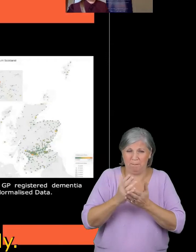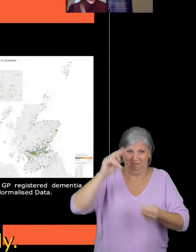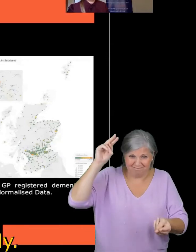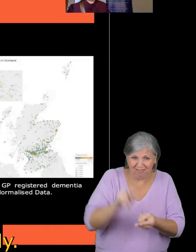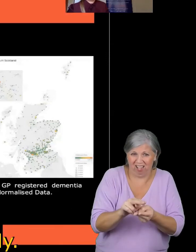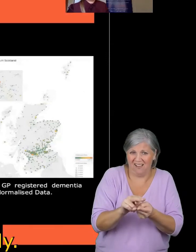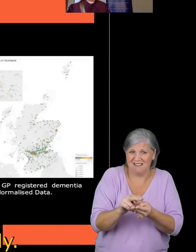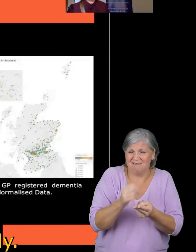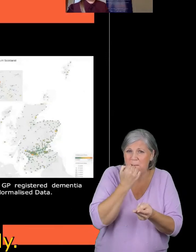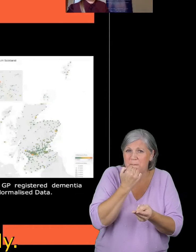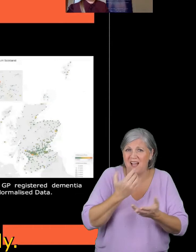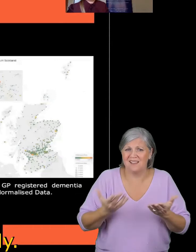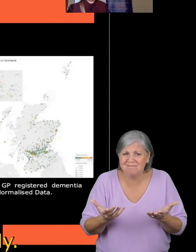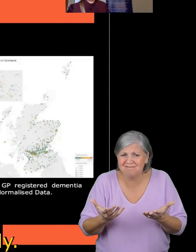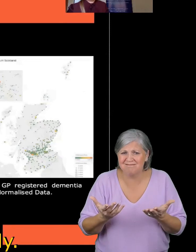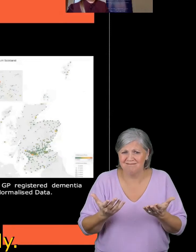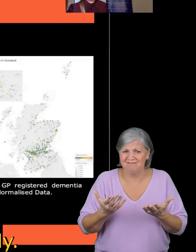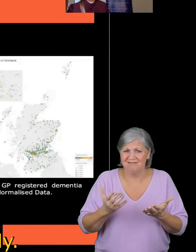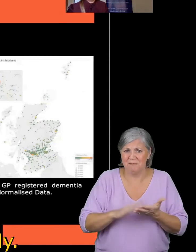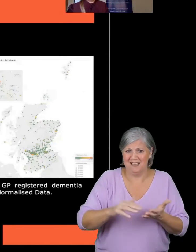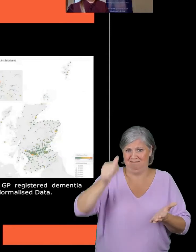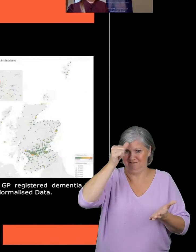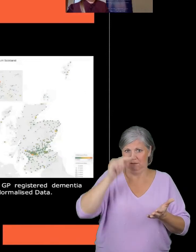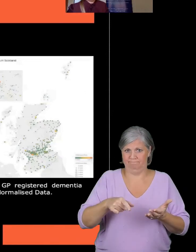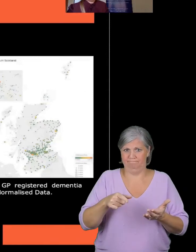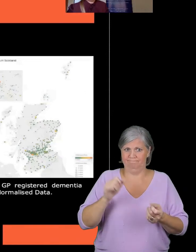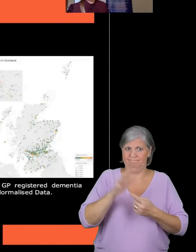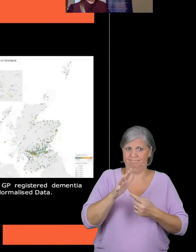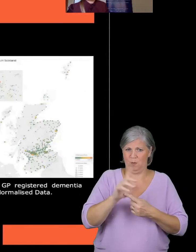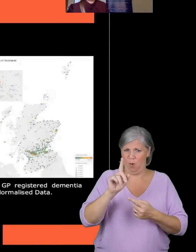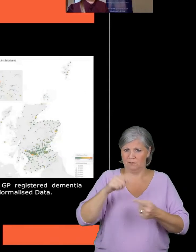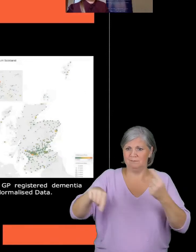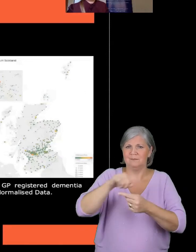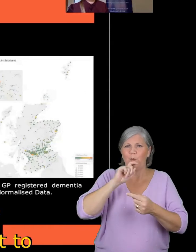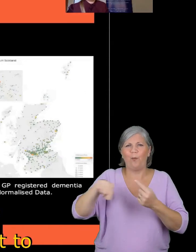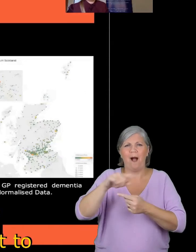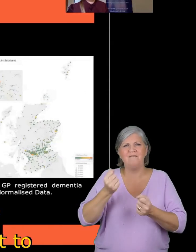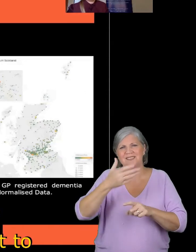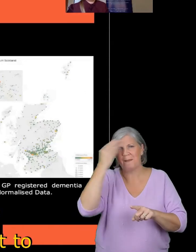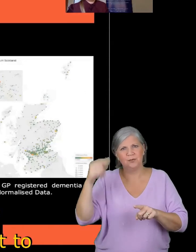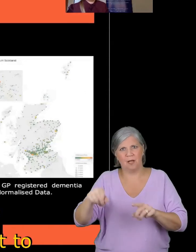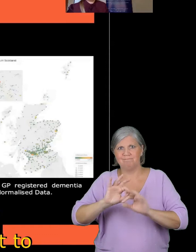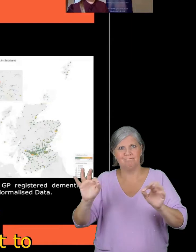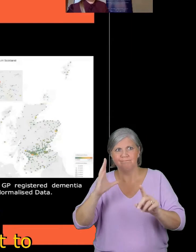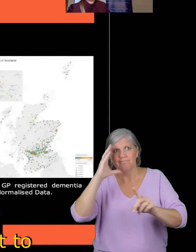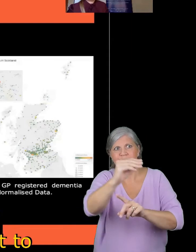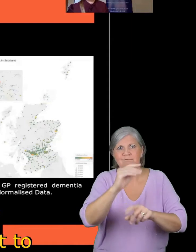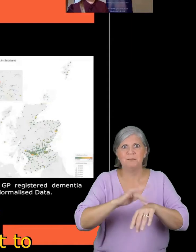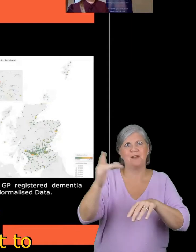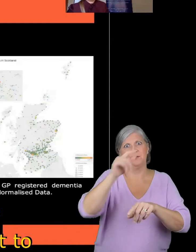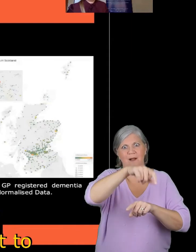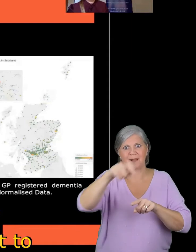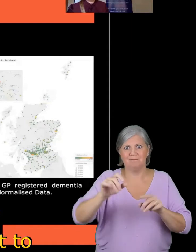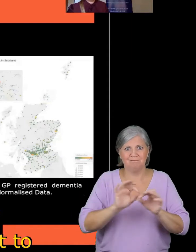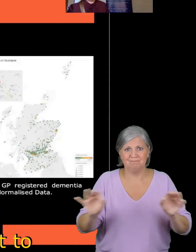underreporting of dementia cases generally. Another issue to consider is that local authorities with fewer GP